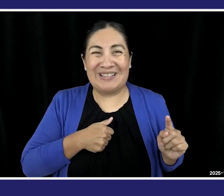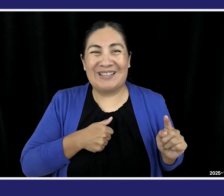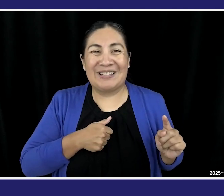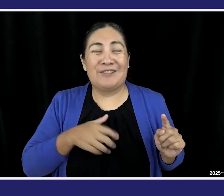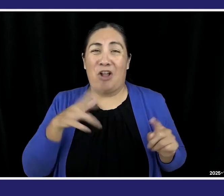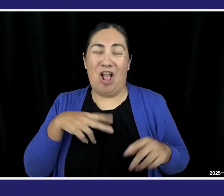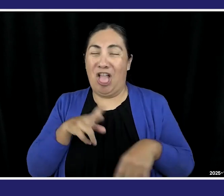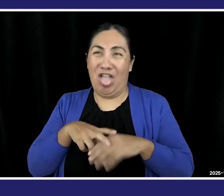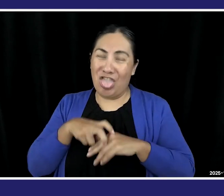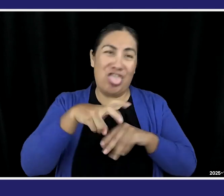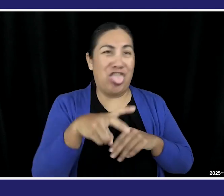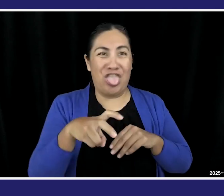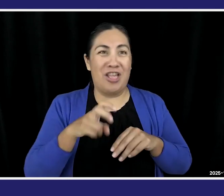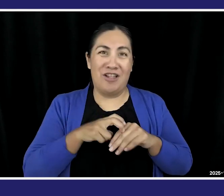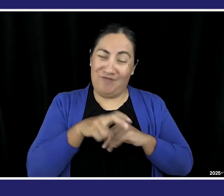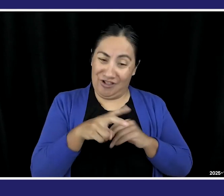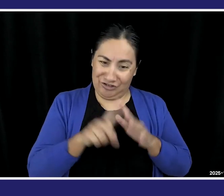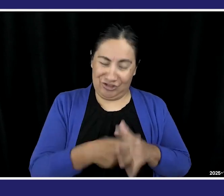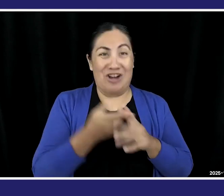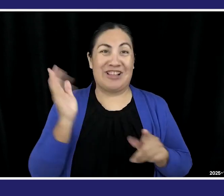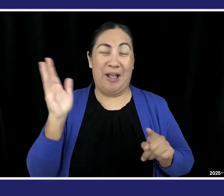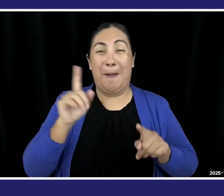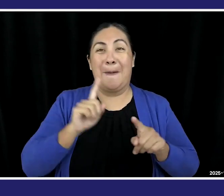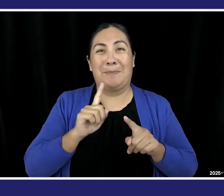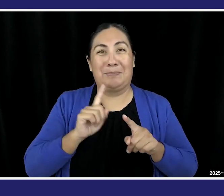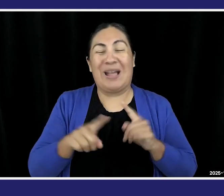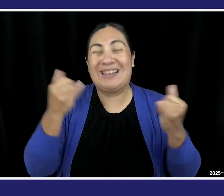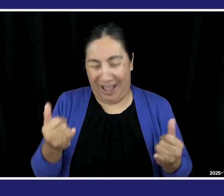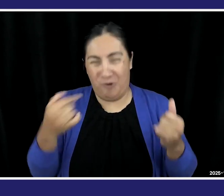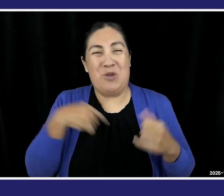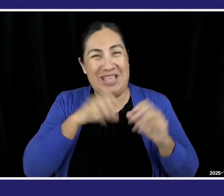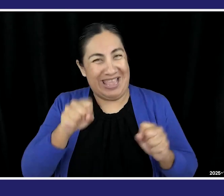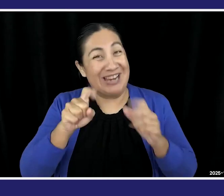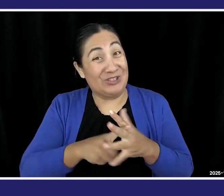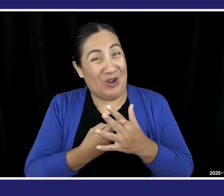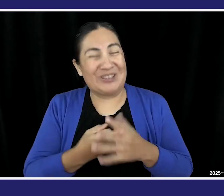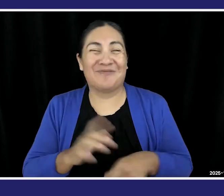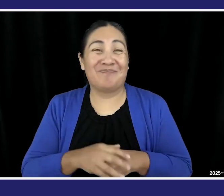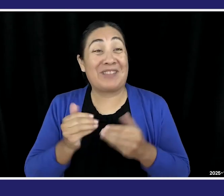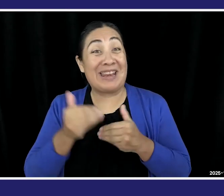just jumping right in, but we'll go ahead and jump right in. So next slide, please.